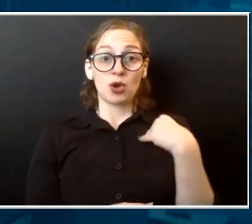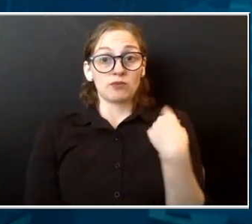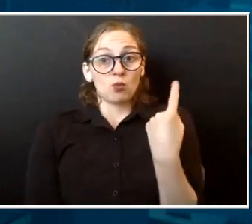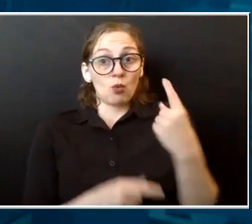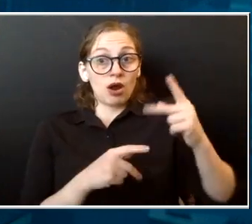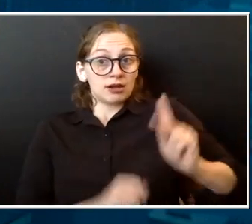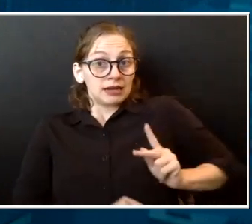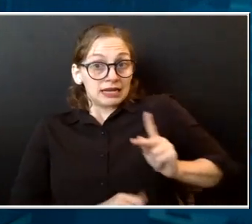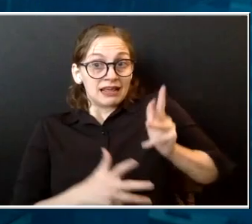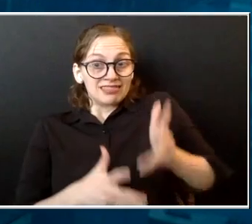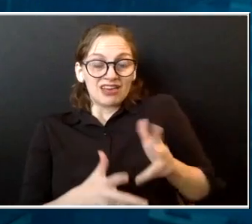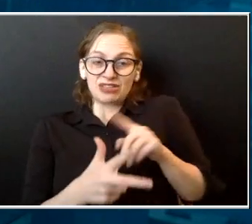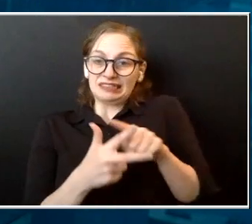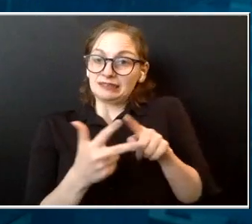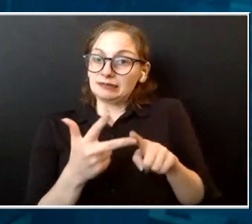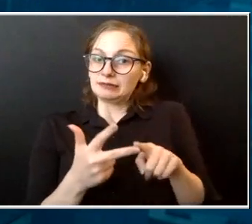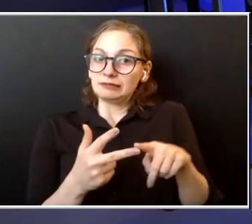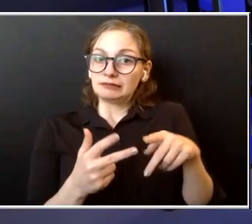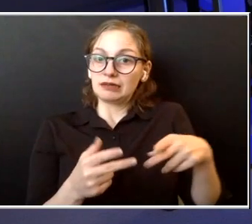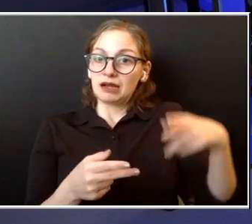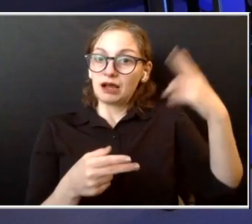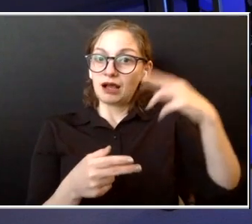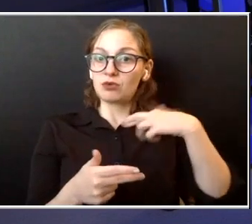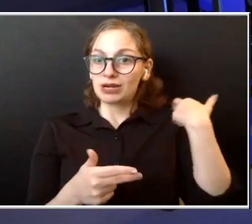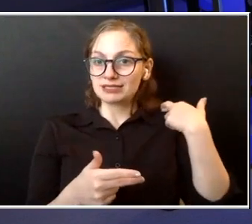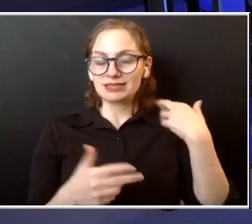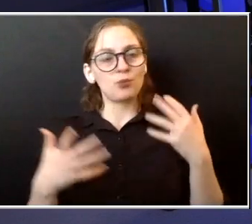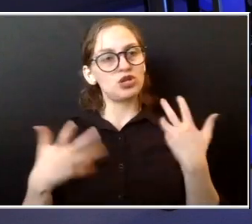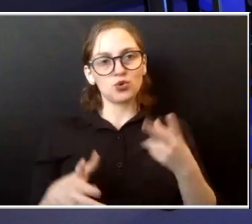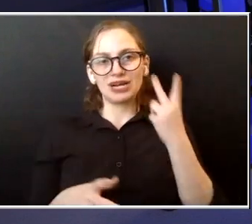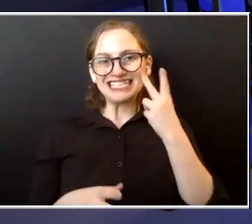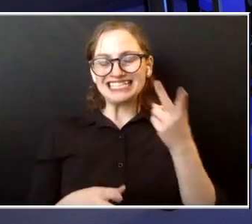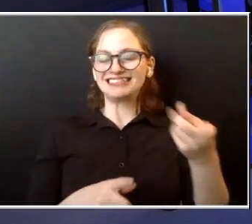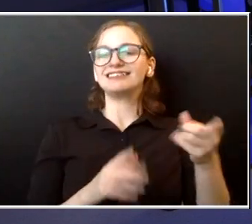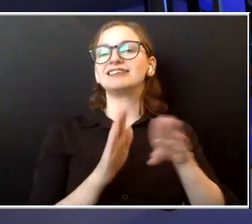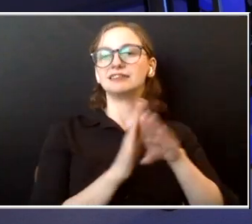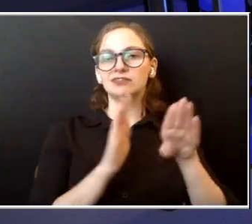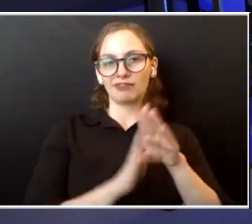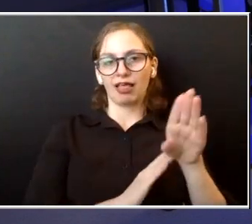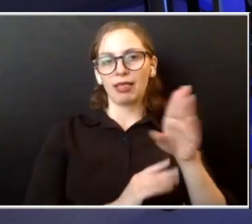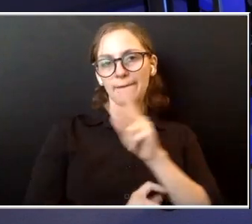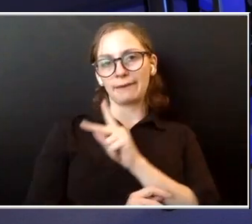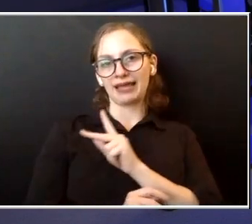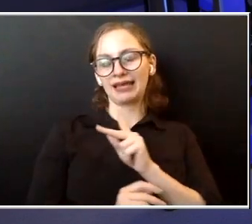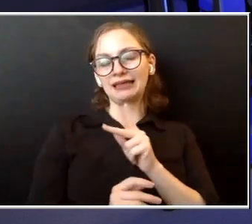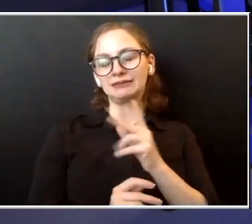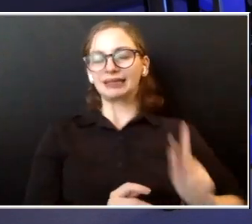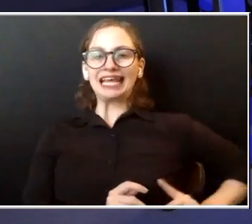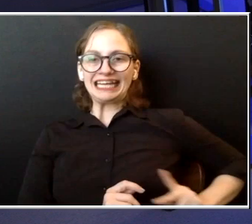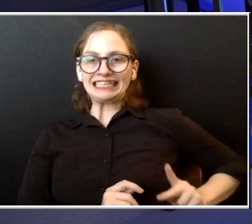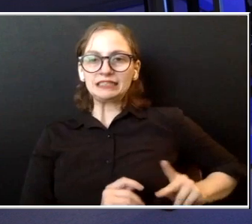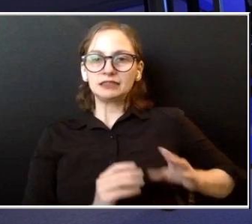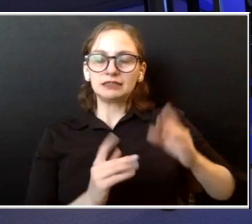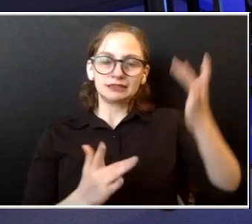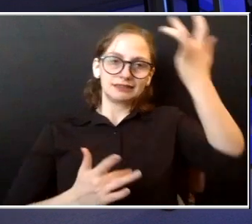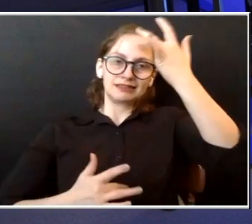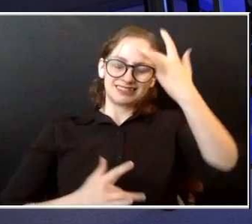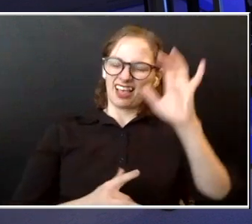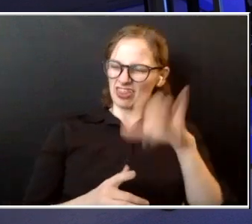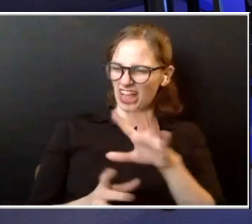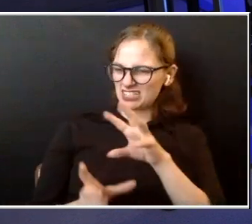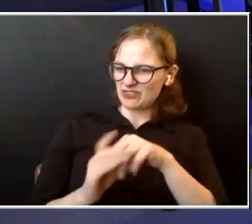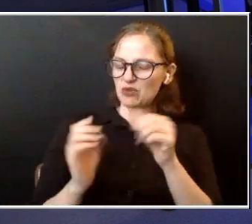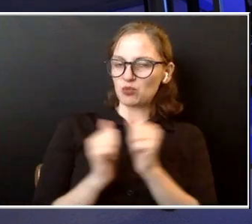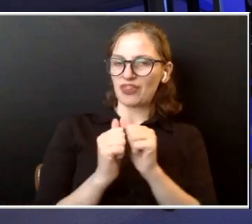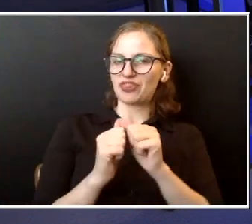about Cindy's kidney disease if she has that. And I think that's part of the screening process to make sure she's in good health regarding all Absolutely. those things up front. Absolutely. So far, clear sailing